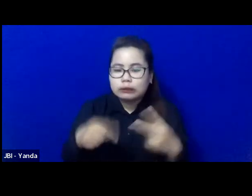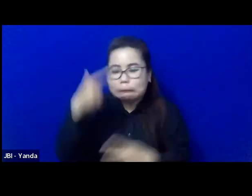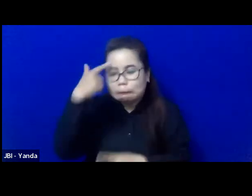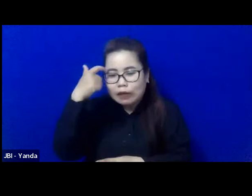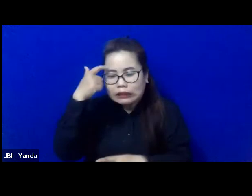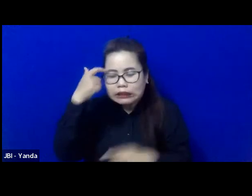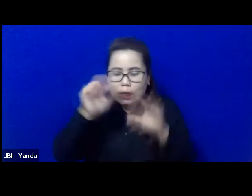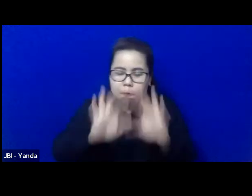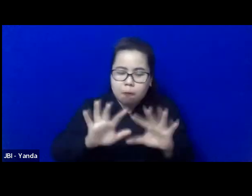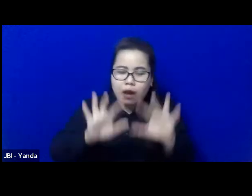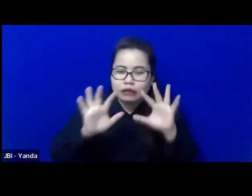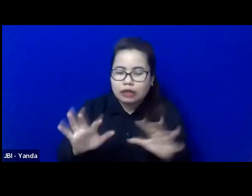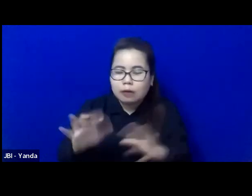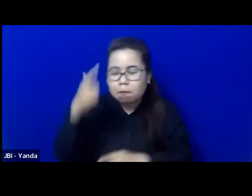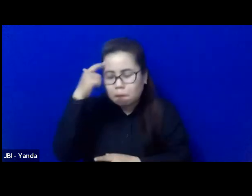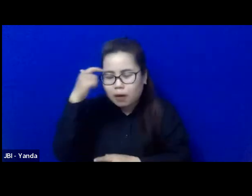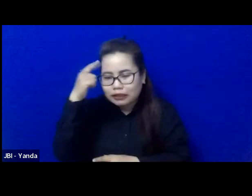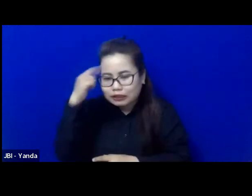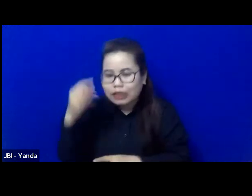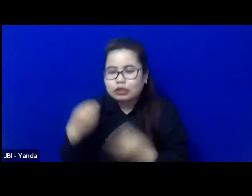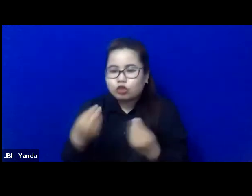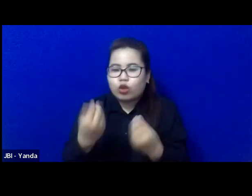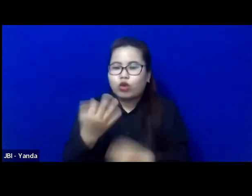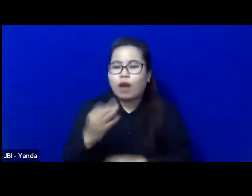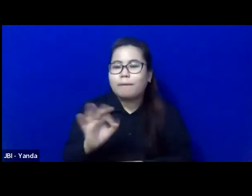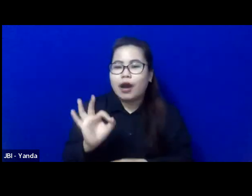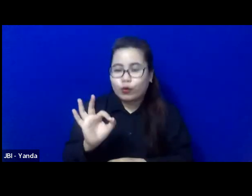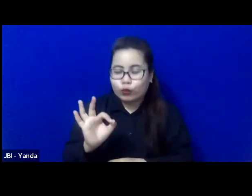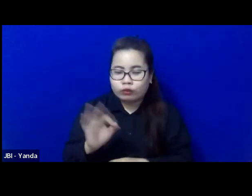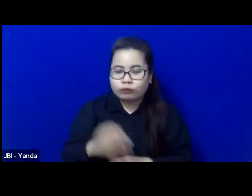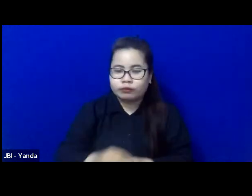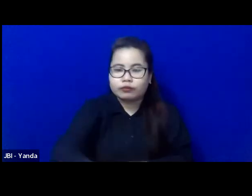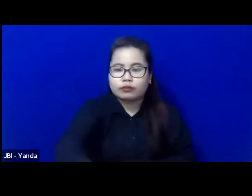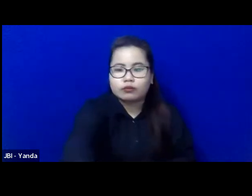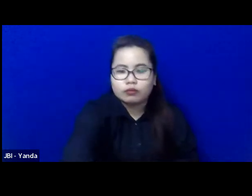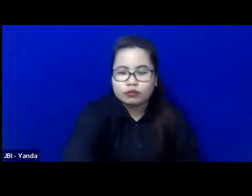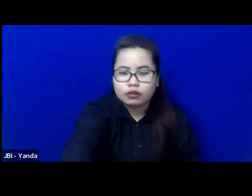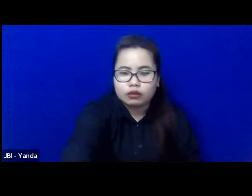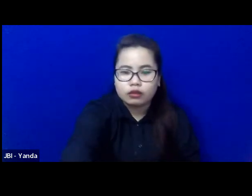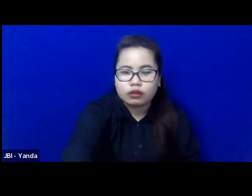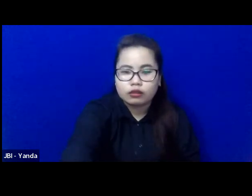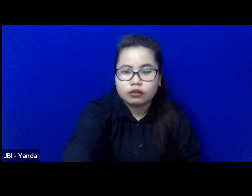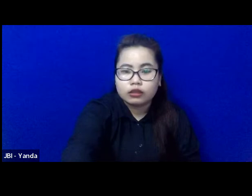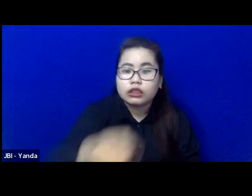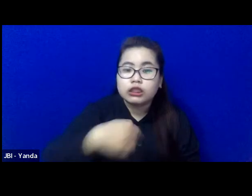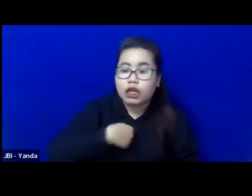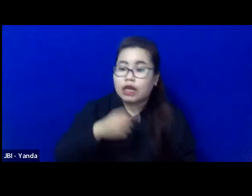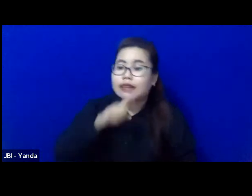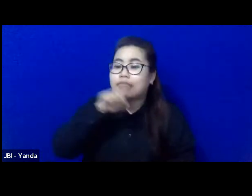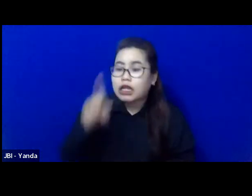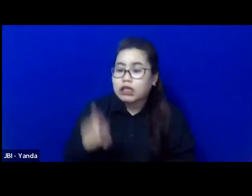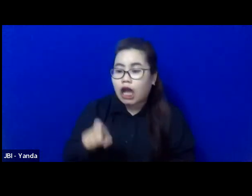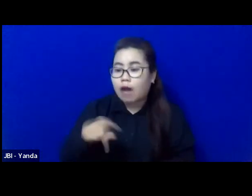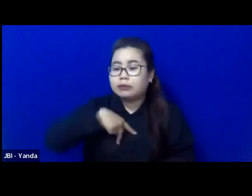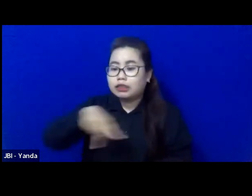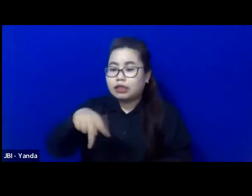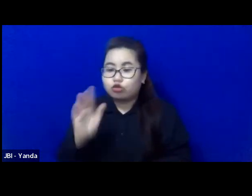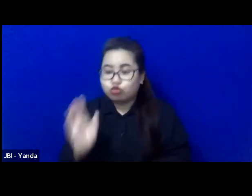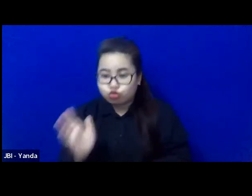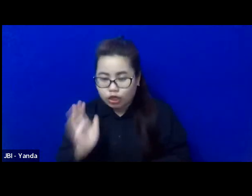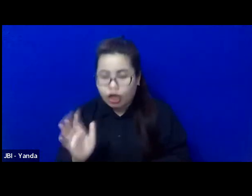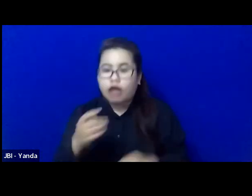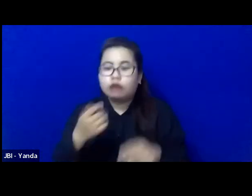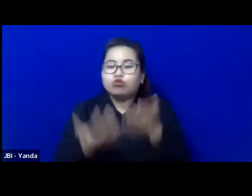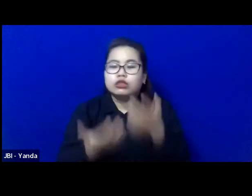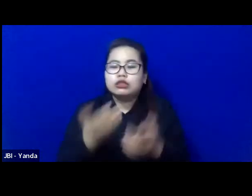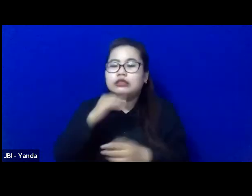So I've asked I asked our participants to pop in their question in the chat box, and so far we've